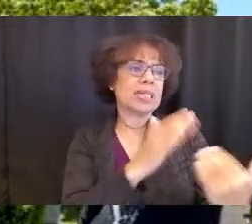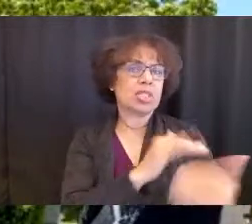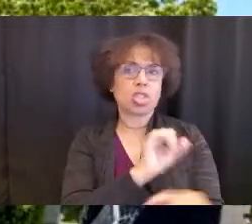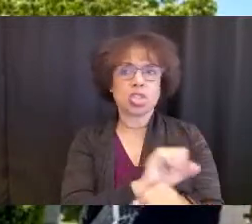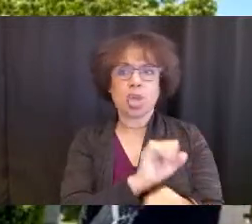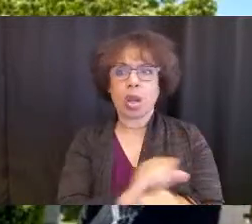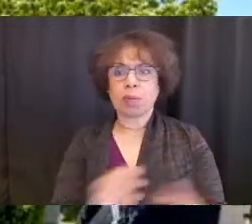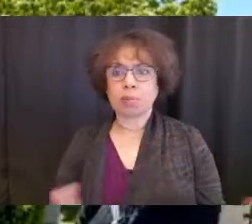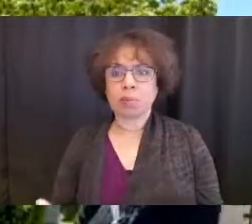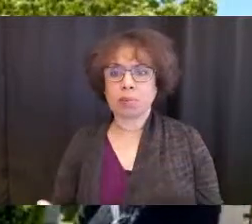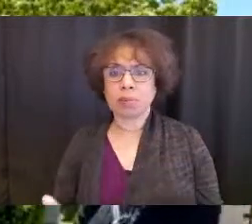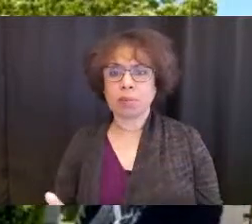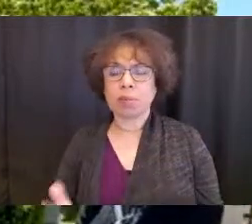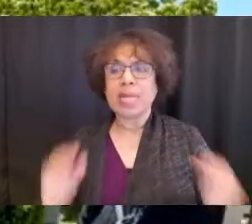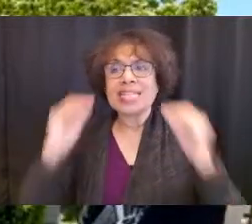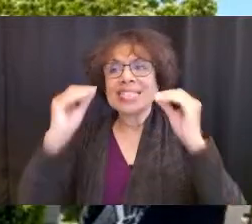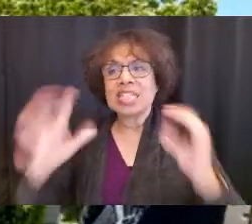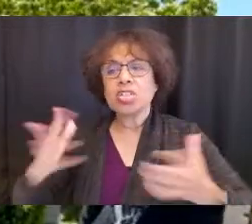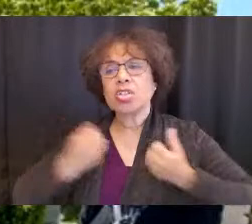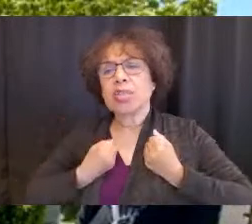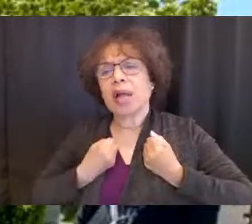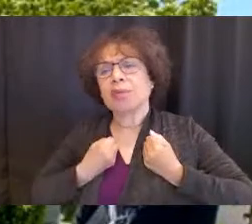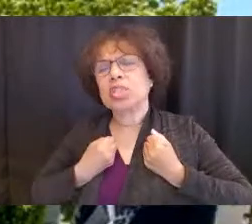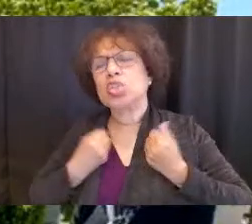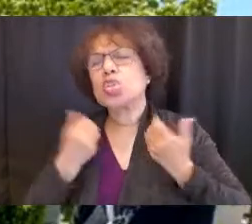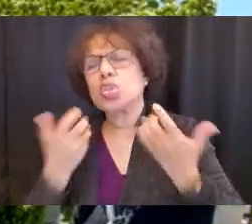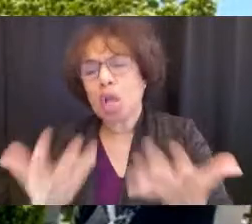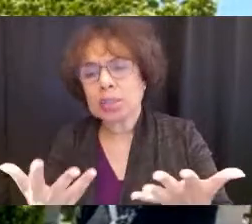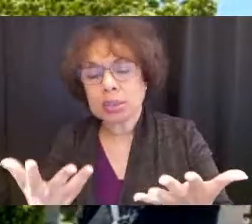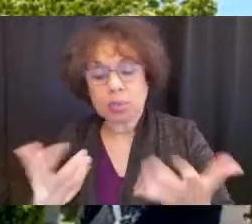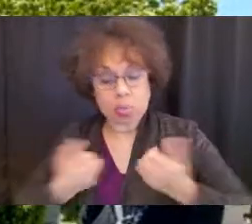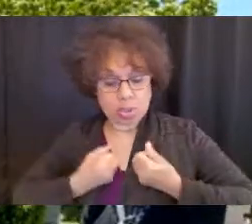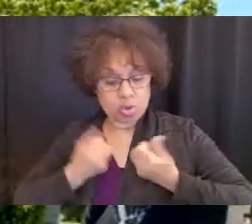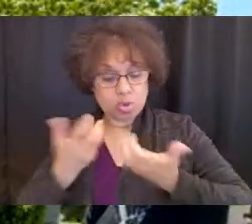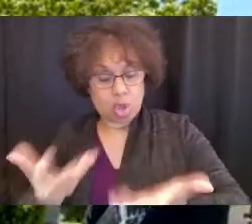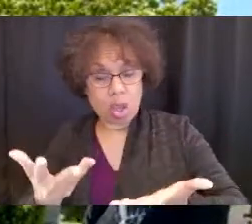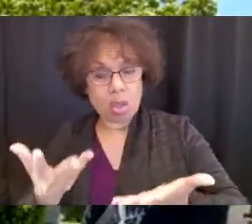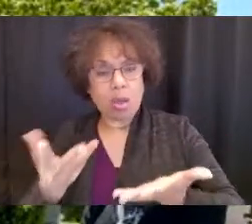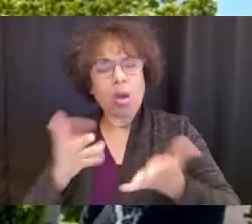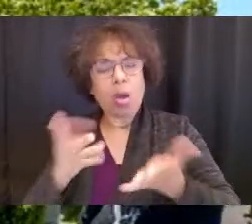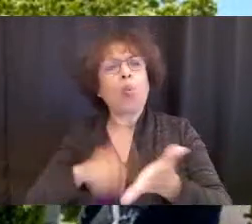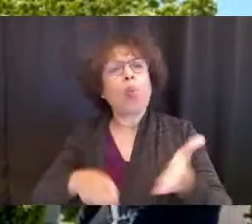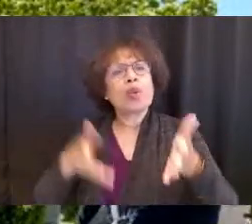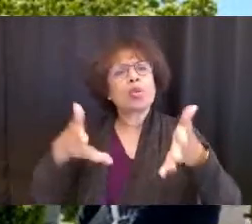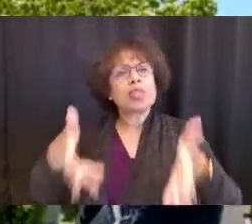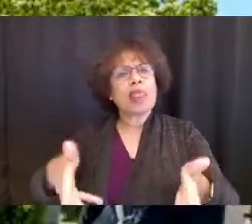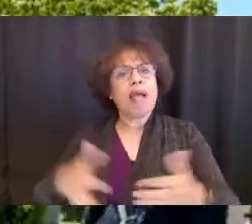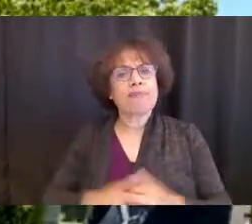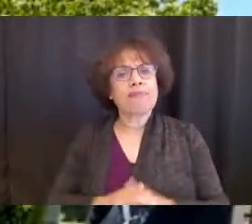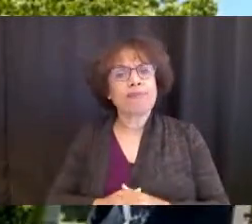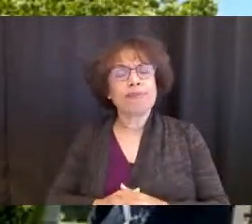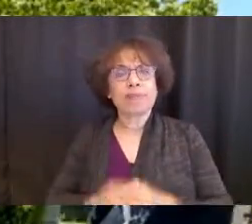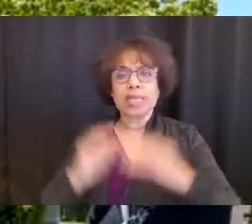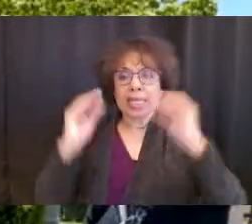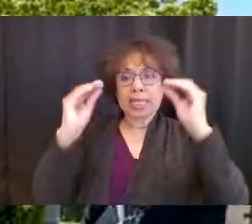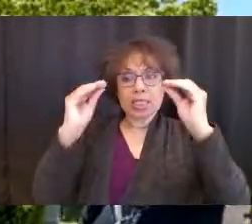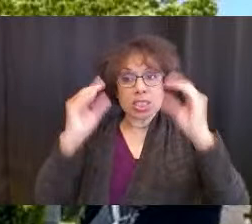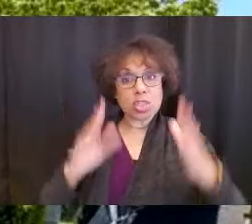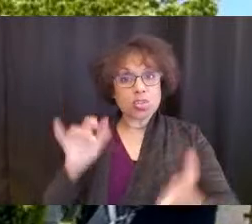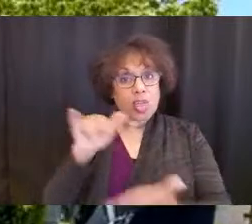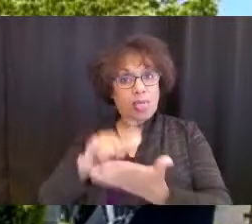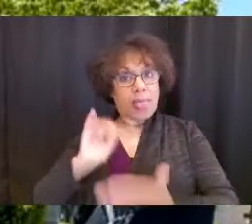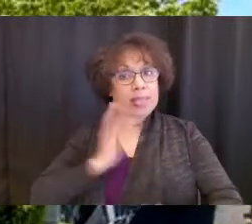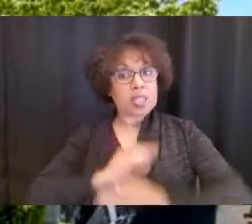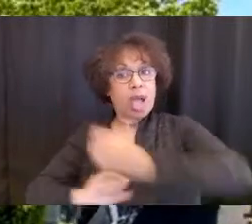those jobs. Teachers are burnt out. And when they're burnt out, what does that leave society with? Remember that education is the foundation for a